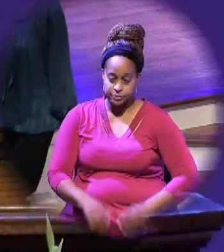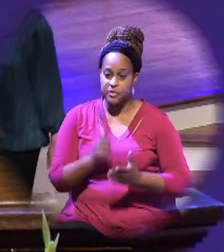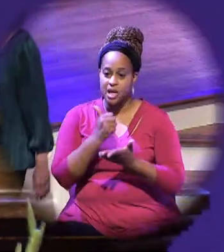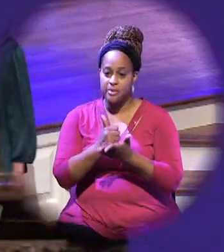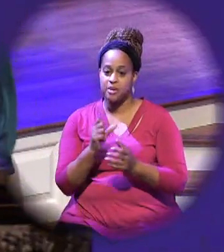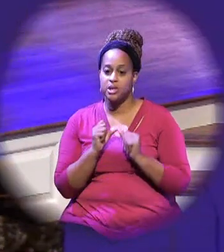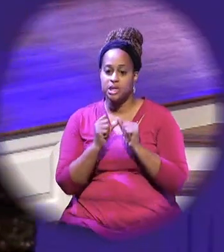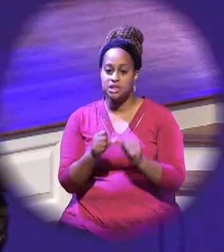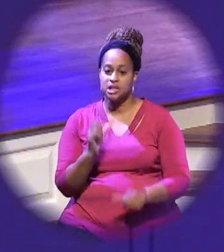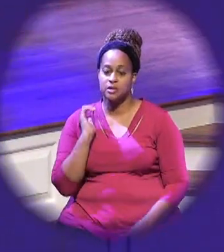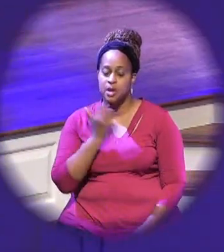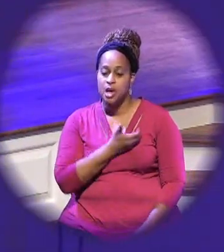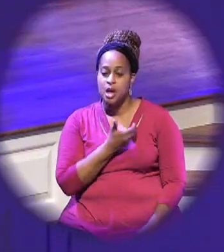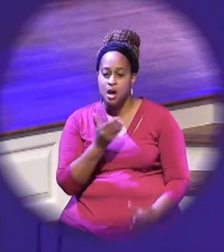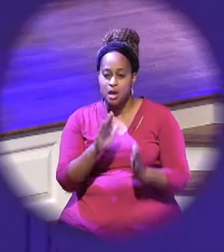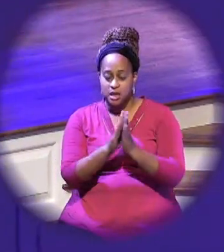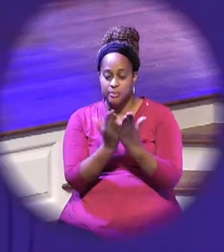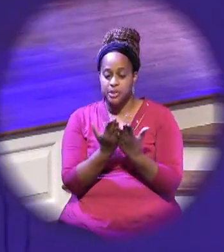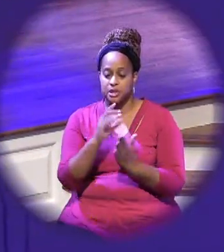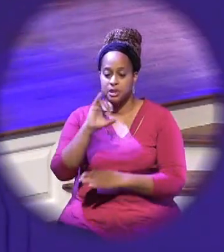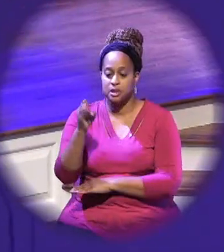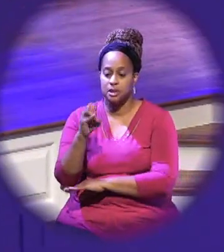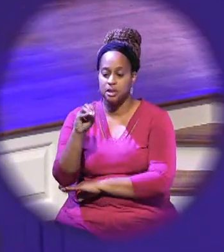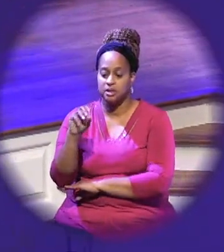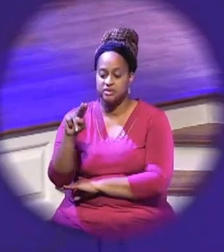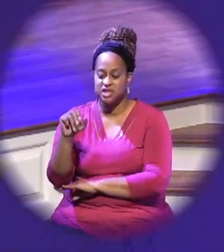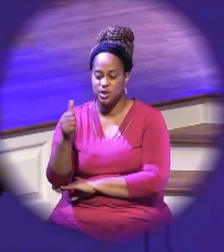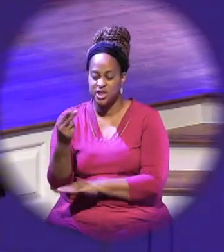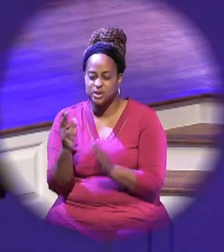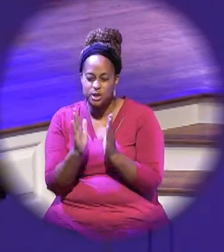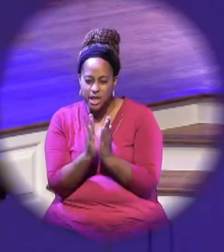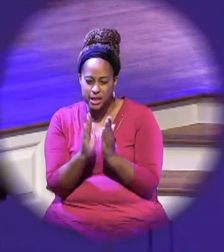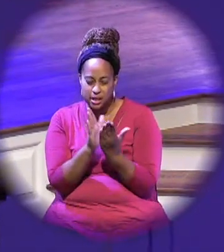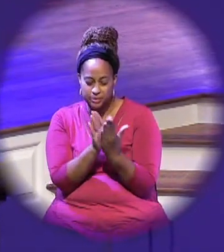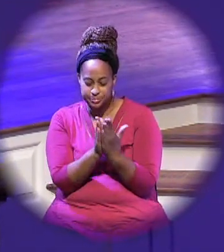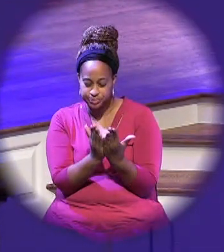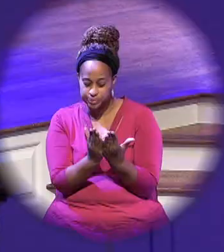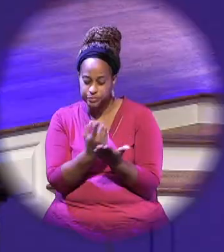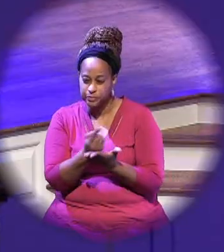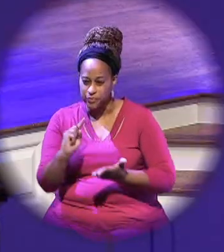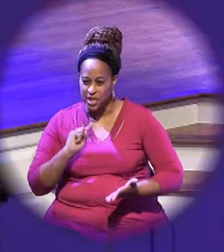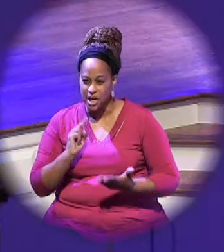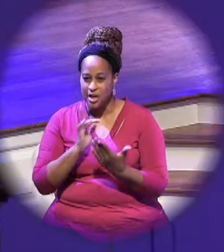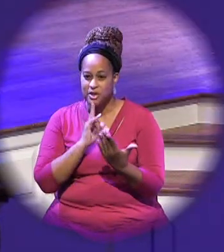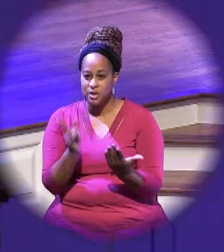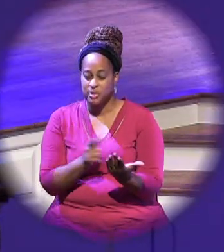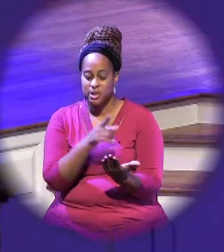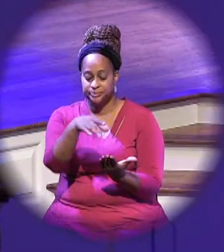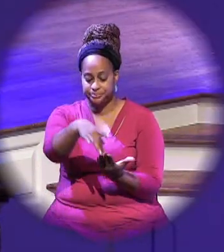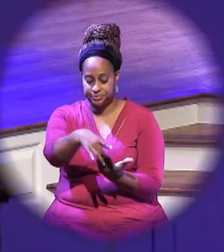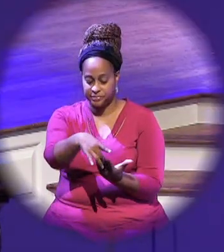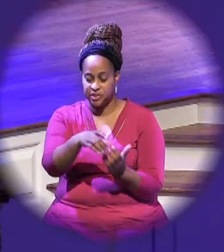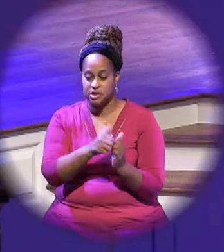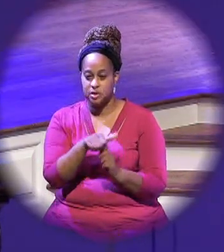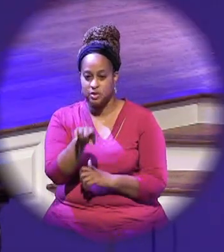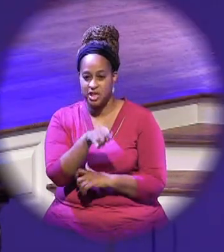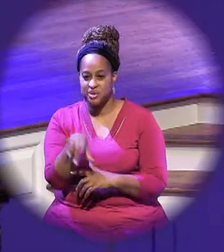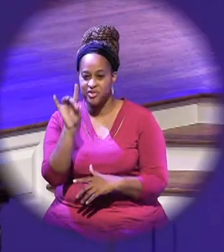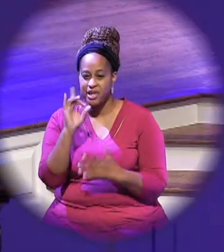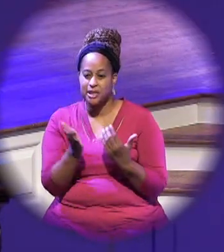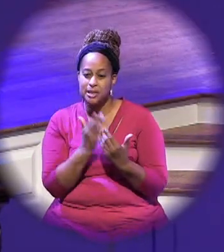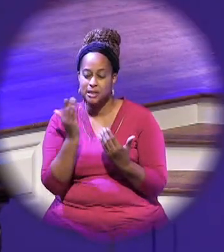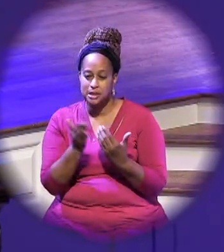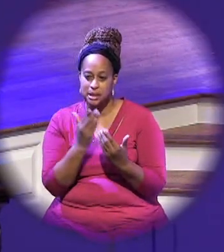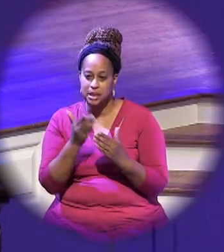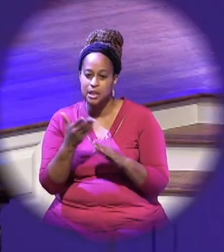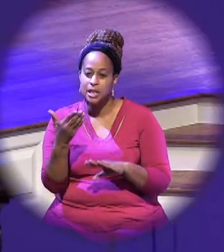We continue our look at the book of Jonah. It's a tiny little book. If you were here last week, hopefully you put a bookmark there so that you can find it easily,